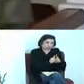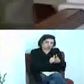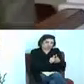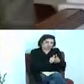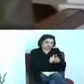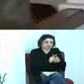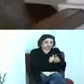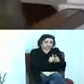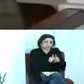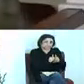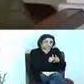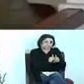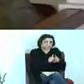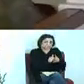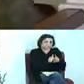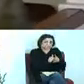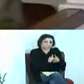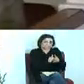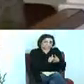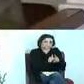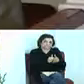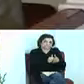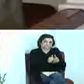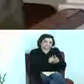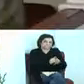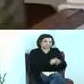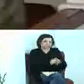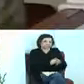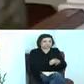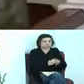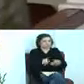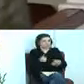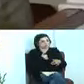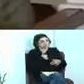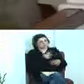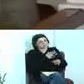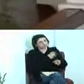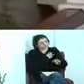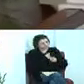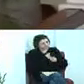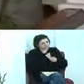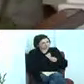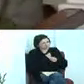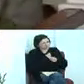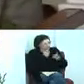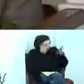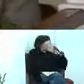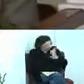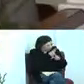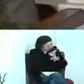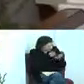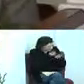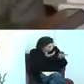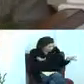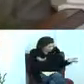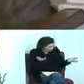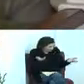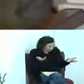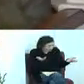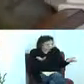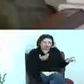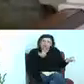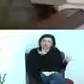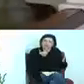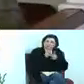You say, just as I get everything all figured out, got ourselves a good